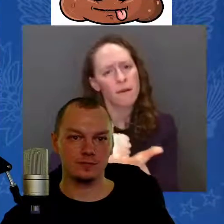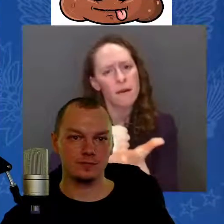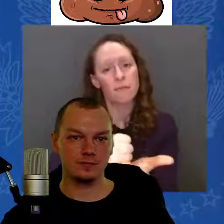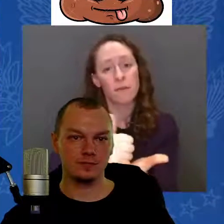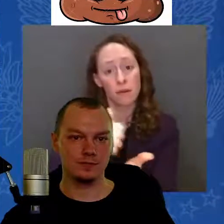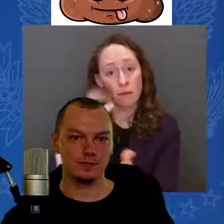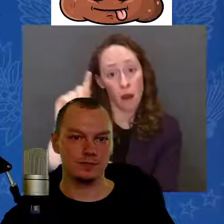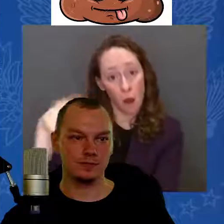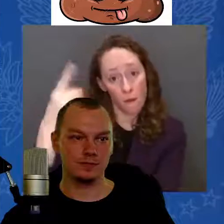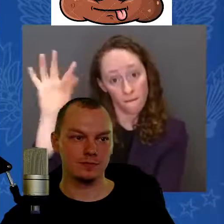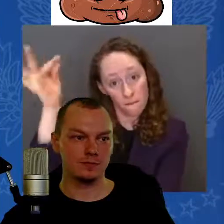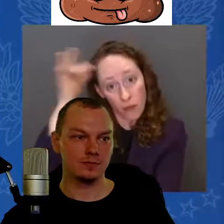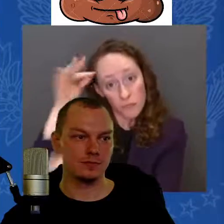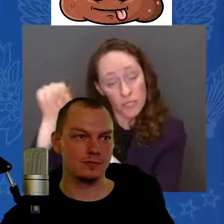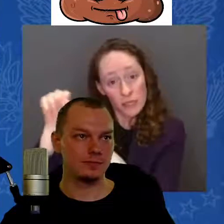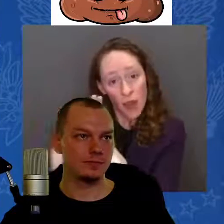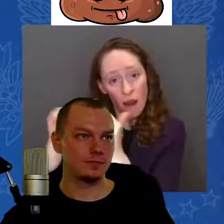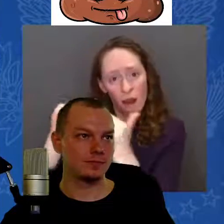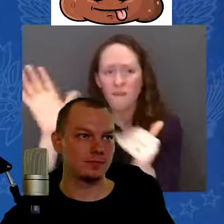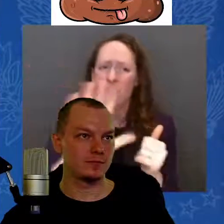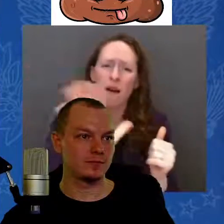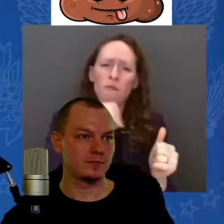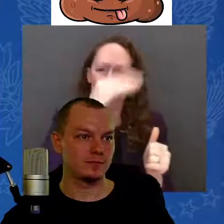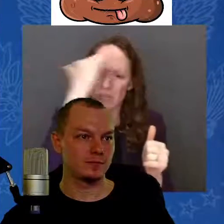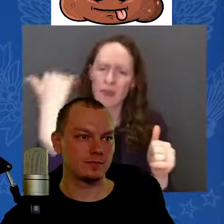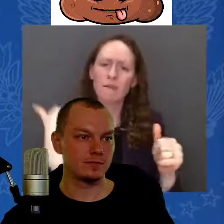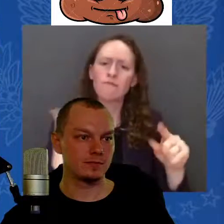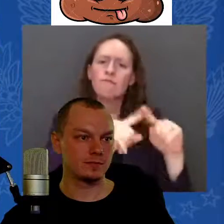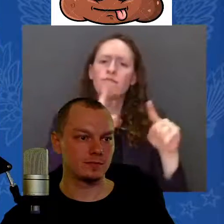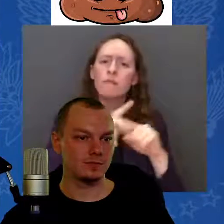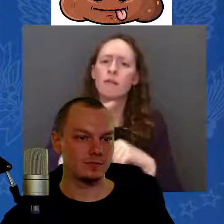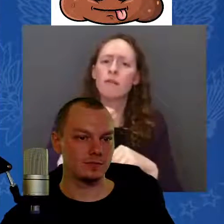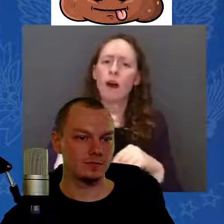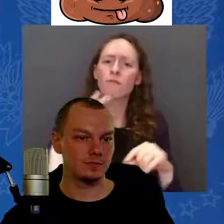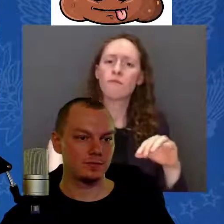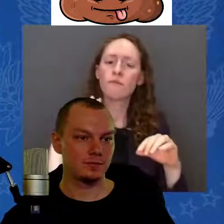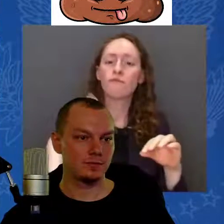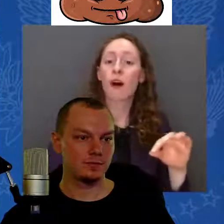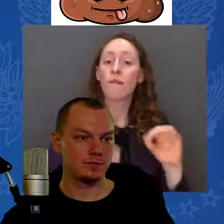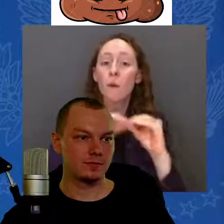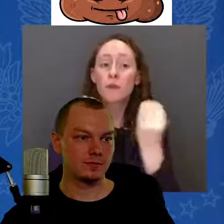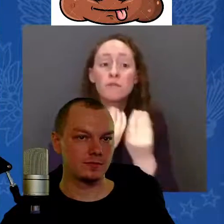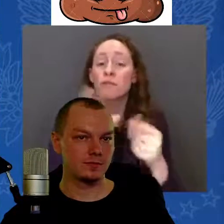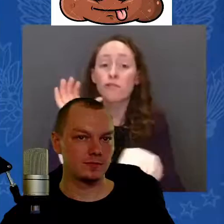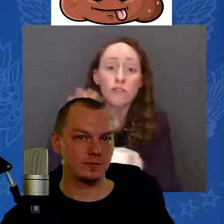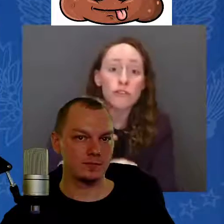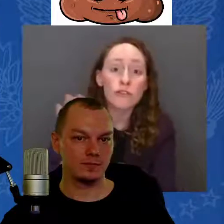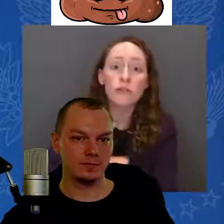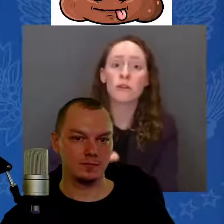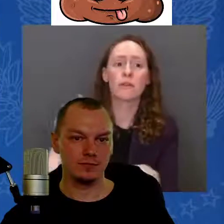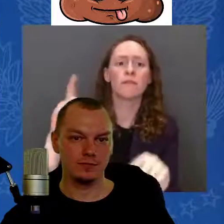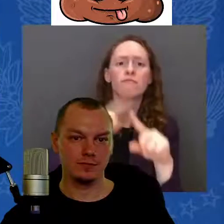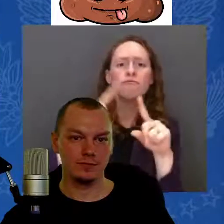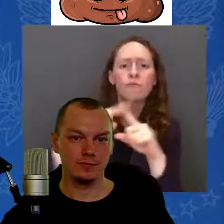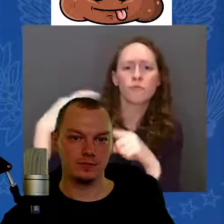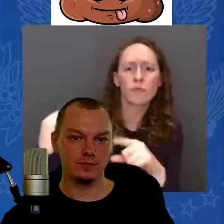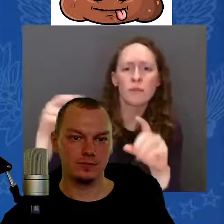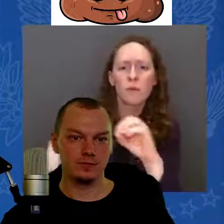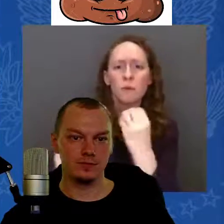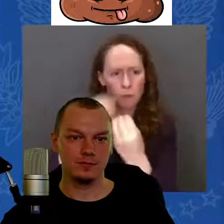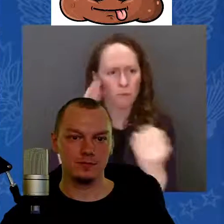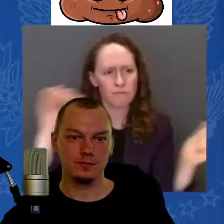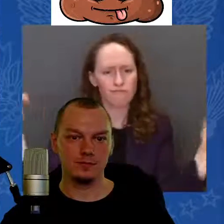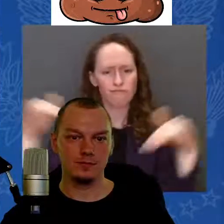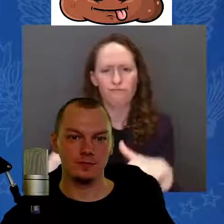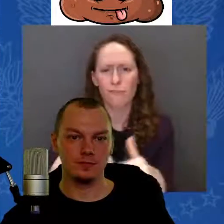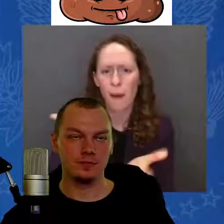also. That's absolutely important. The church communities. I'd like to single out the Jacqui